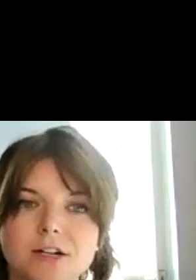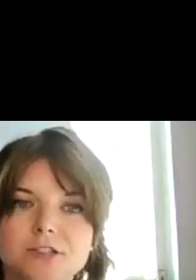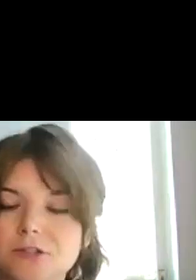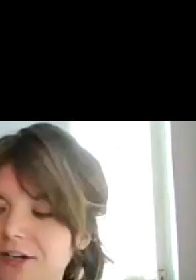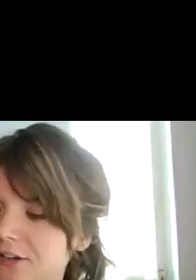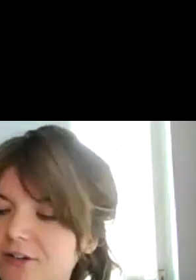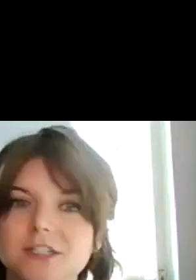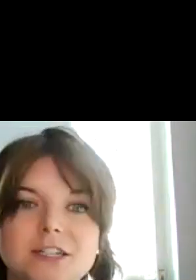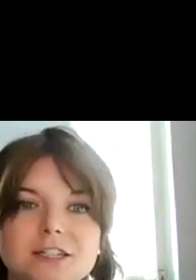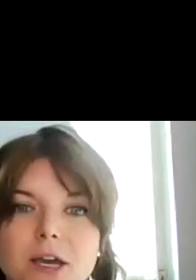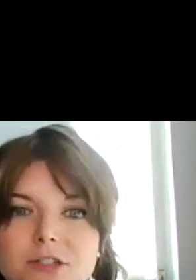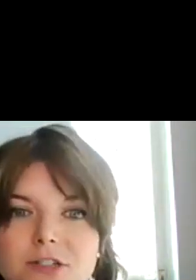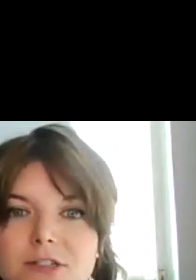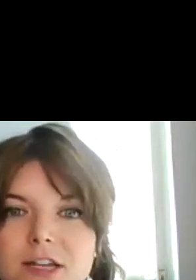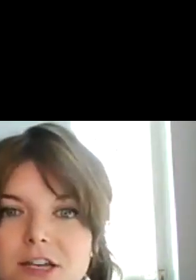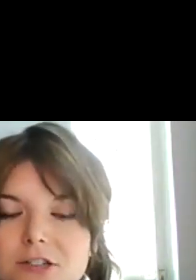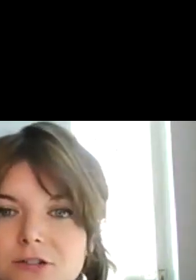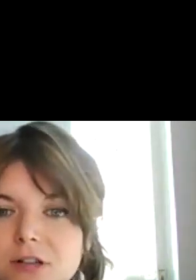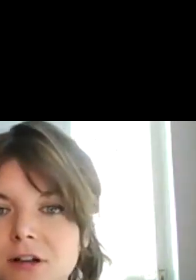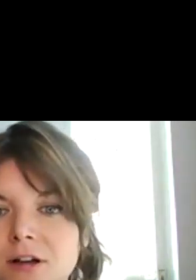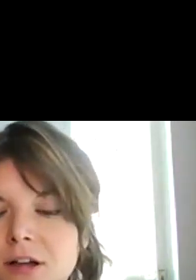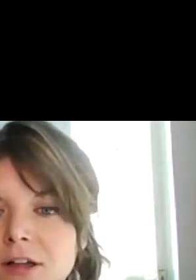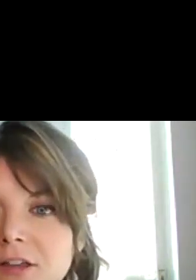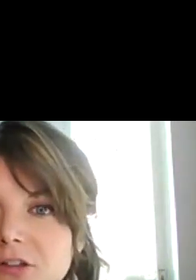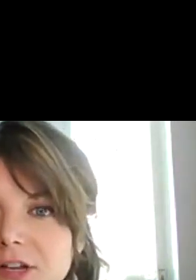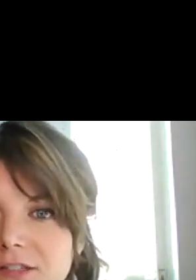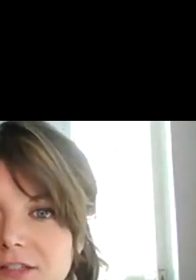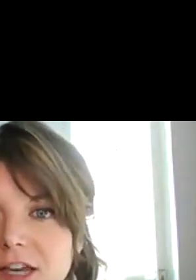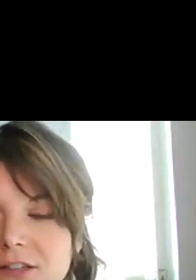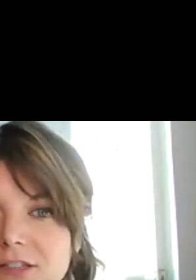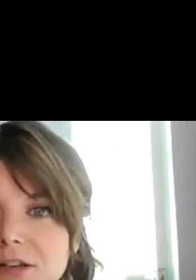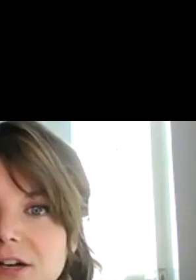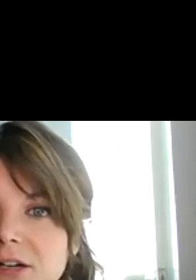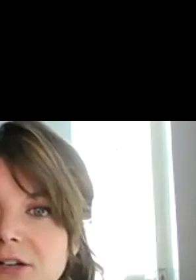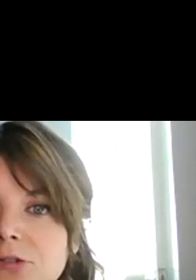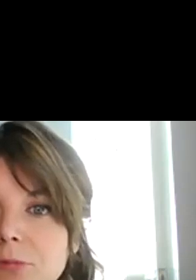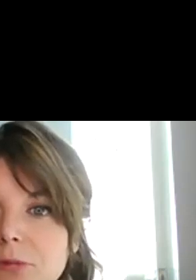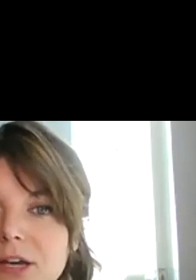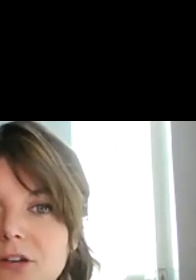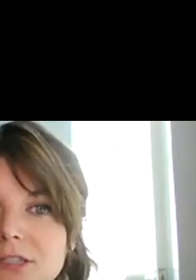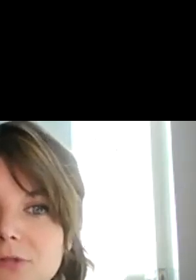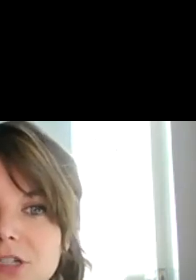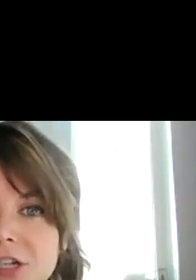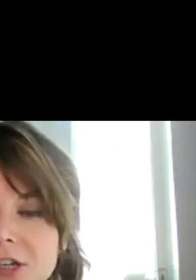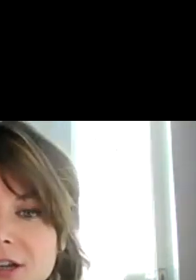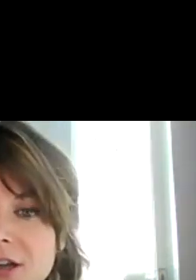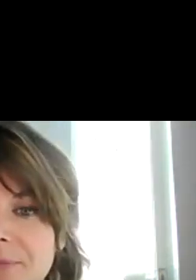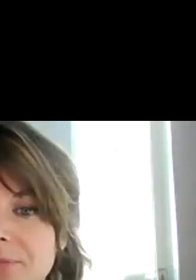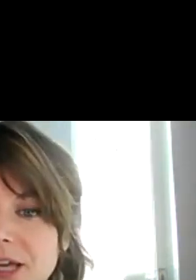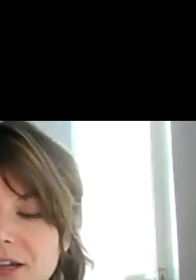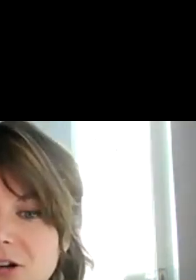of 256 pages that takes you along the United States, grouped by US